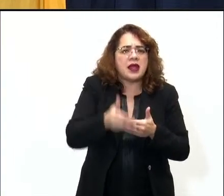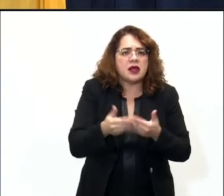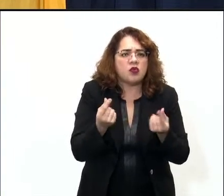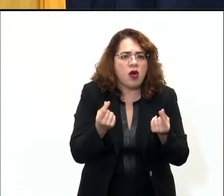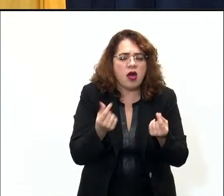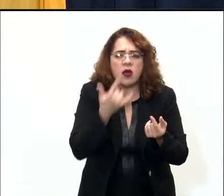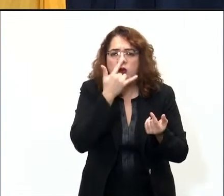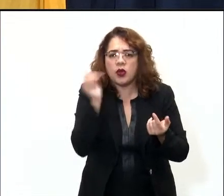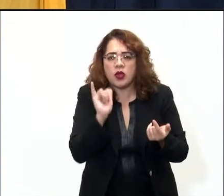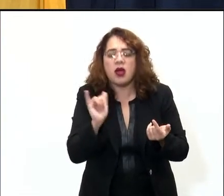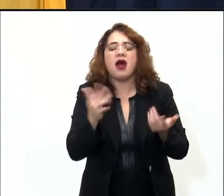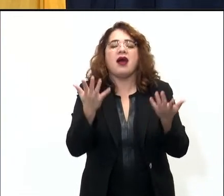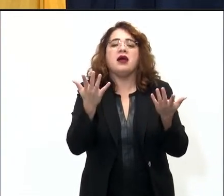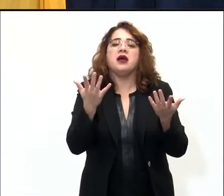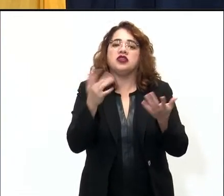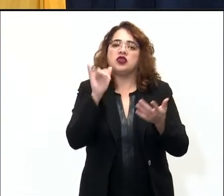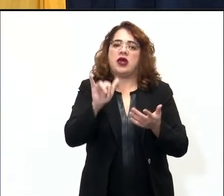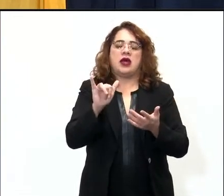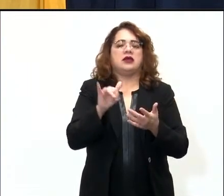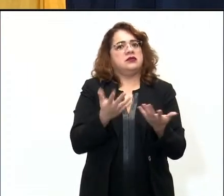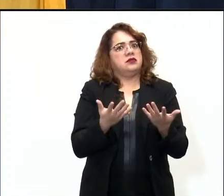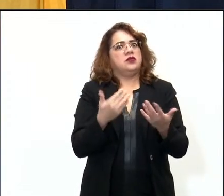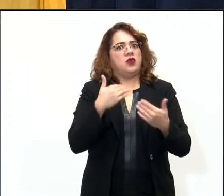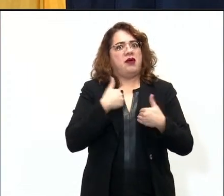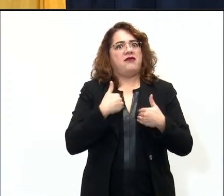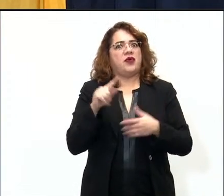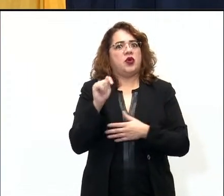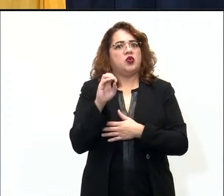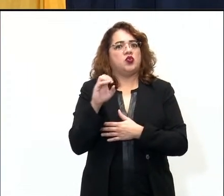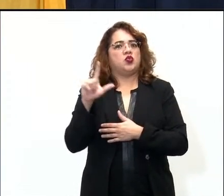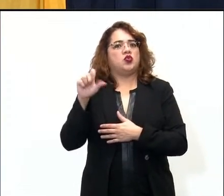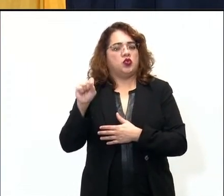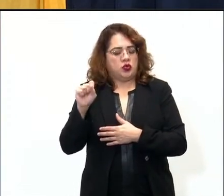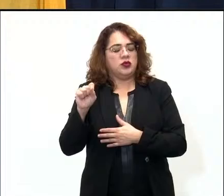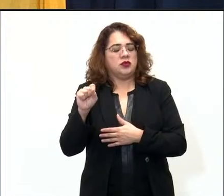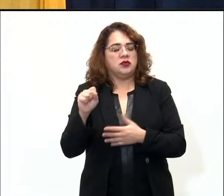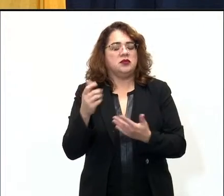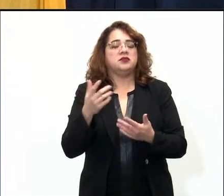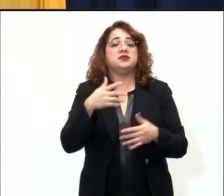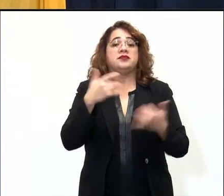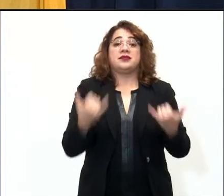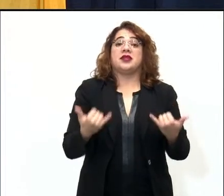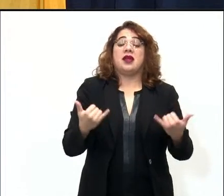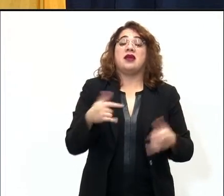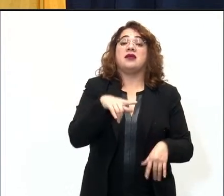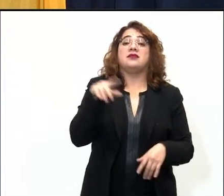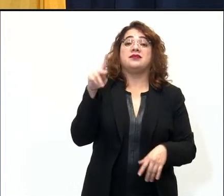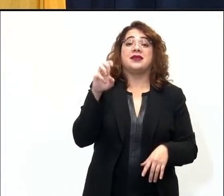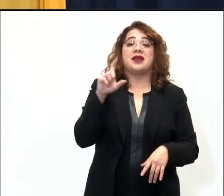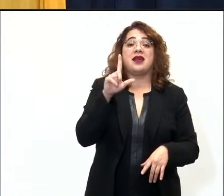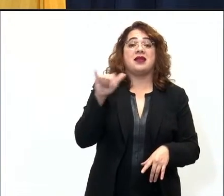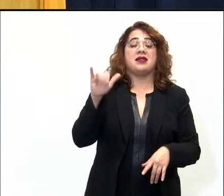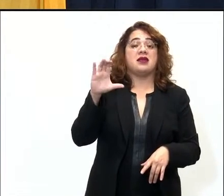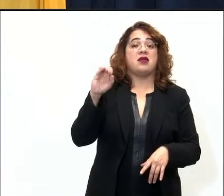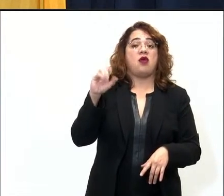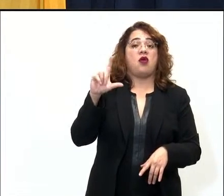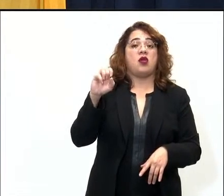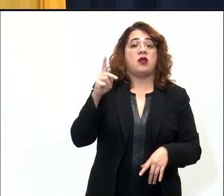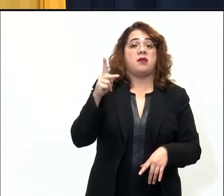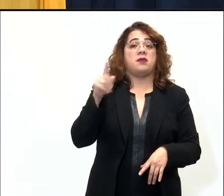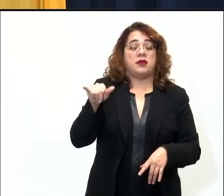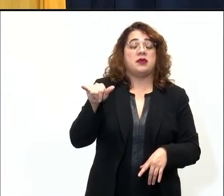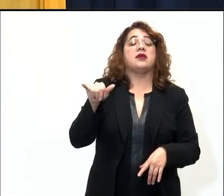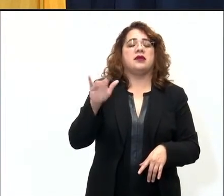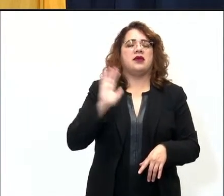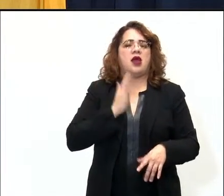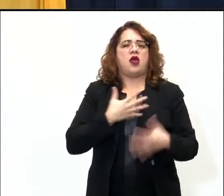about vaccinations. And then we also have our director of our health department, Kelly Colopy, who's here, who'll be able to also talk about what's